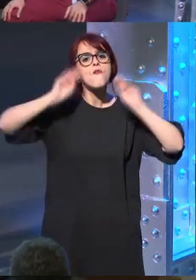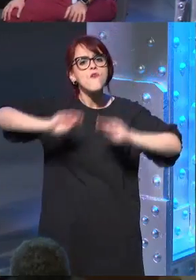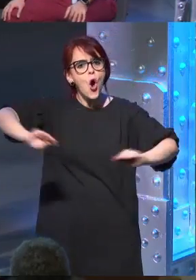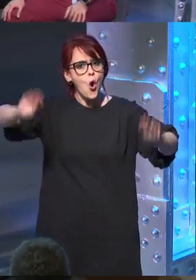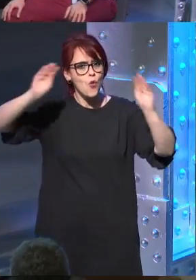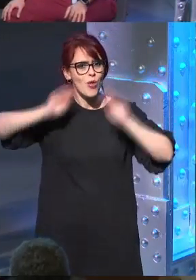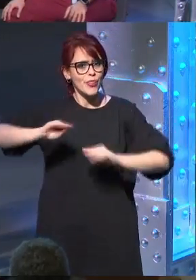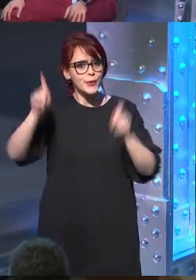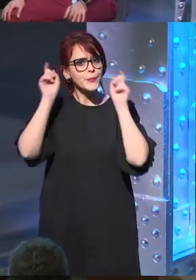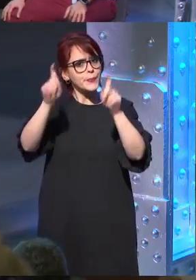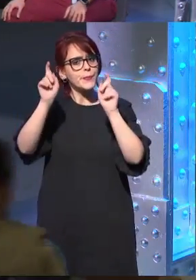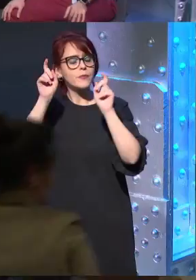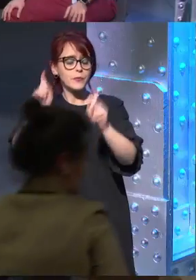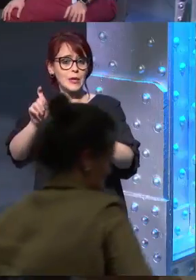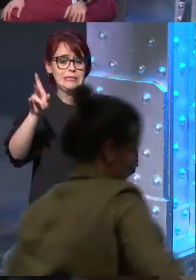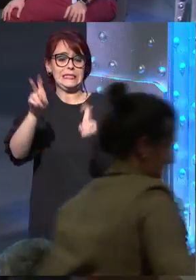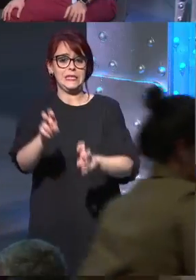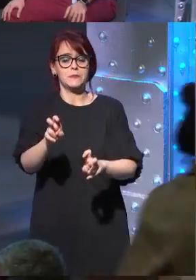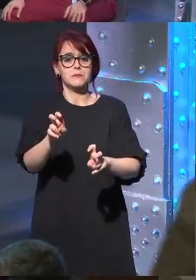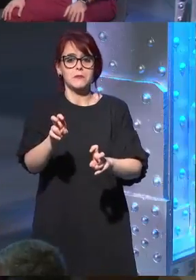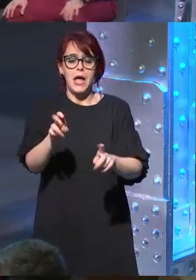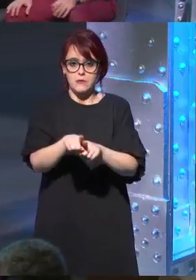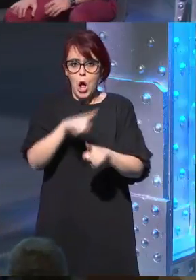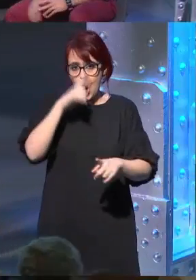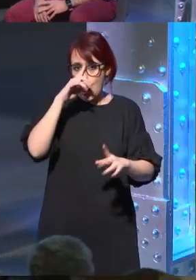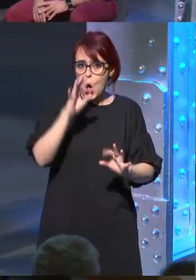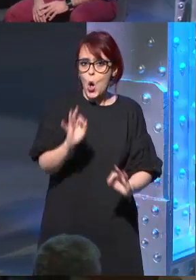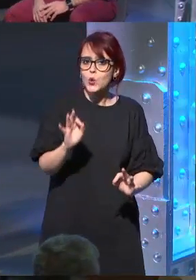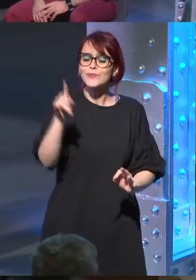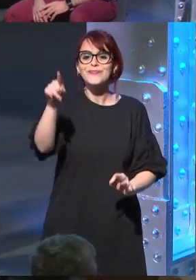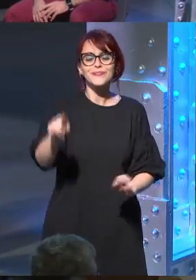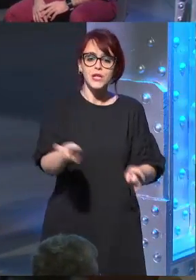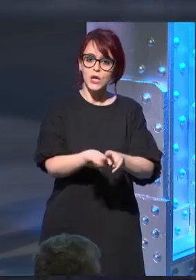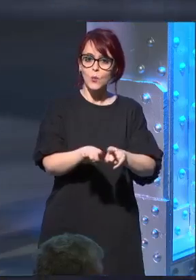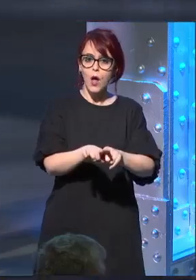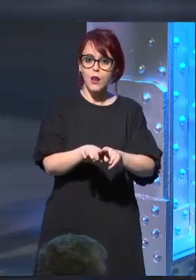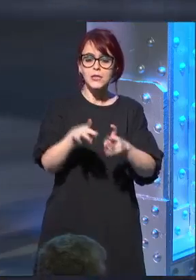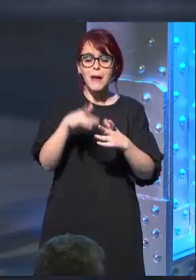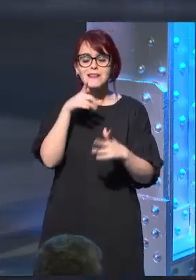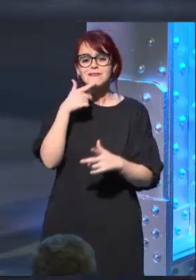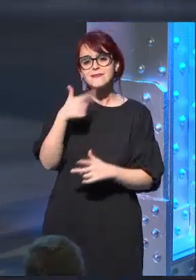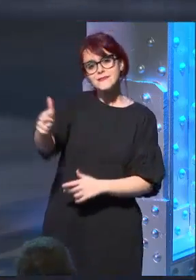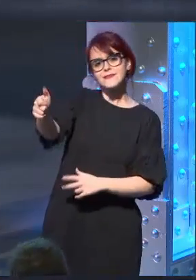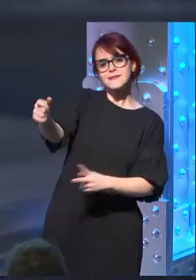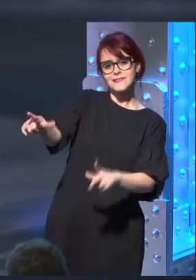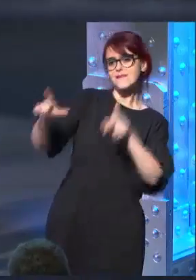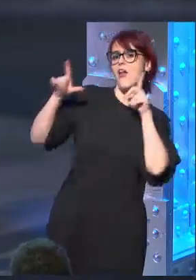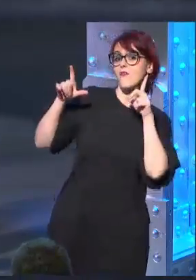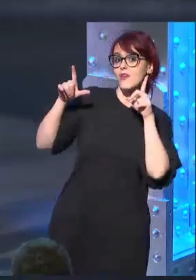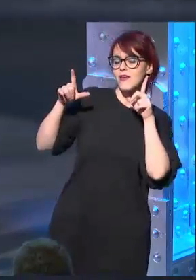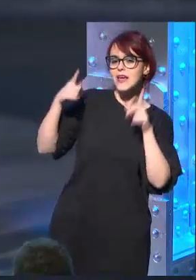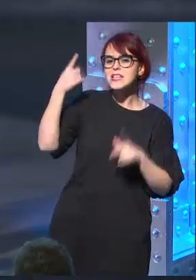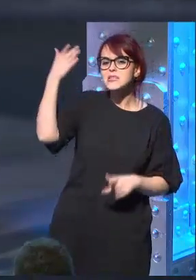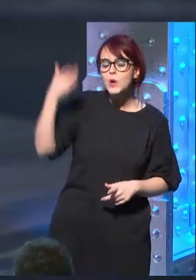what we recommend is small education and training about simple aspects.